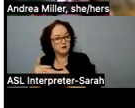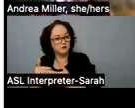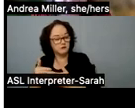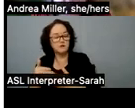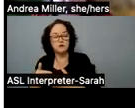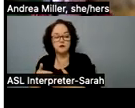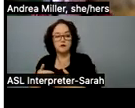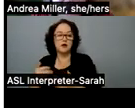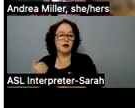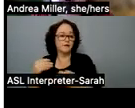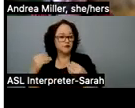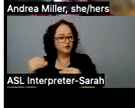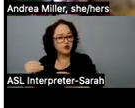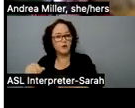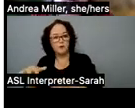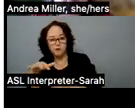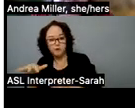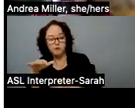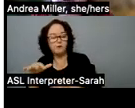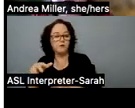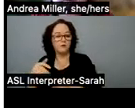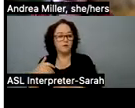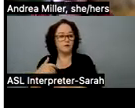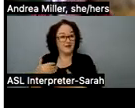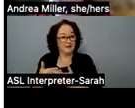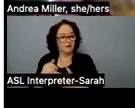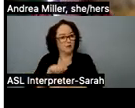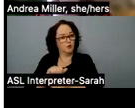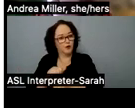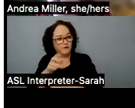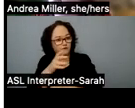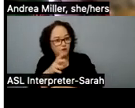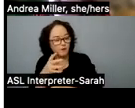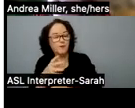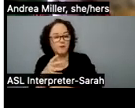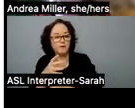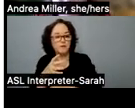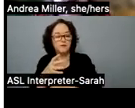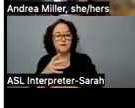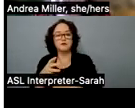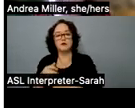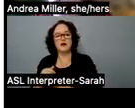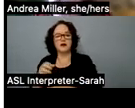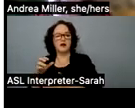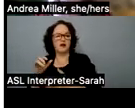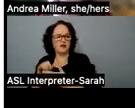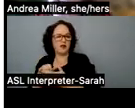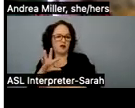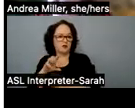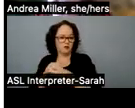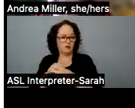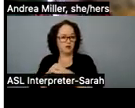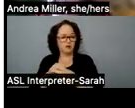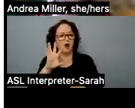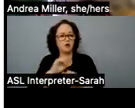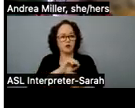than the working farm, and there are 12 units that were rehabbed as part of that 24 unit development. That